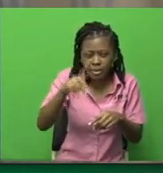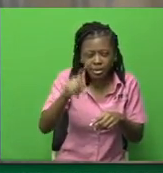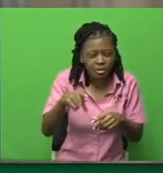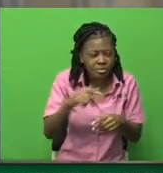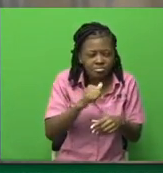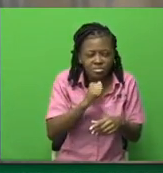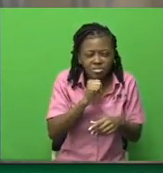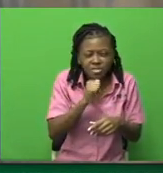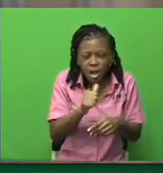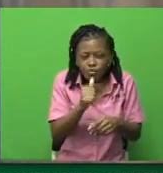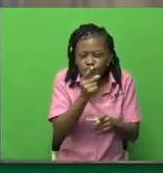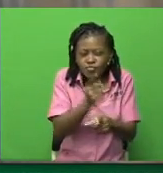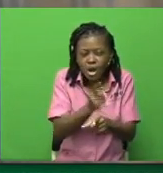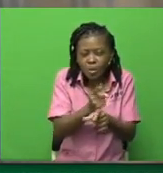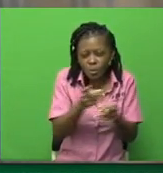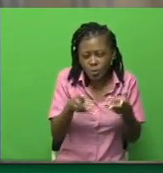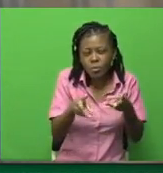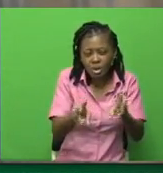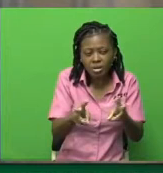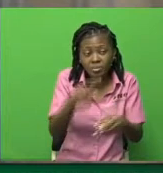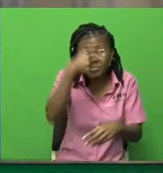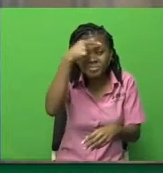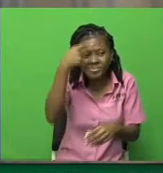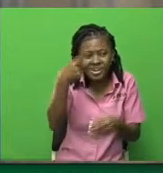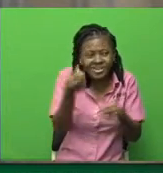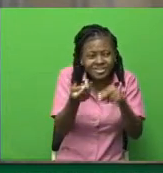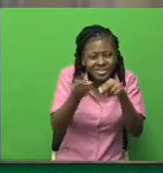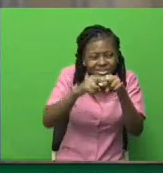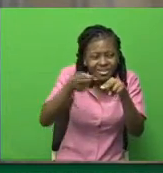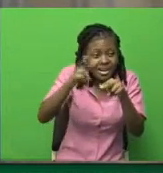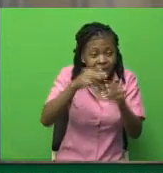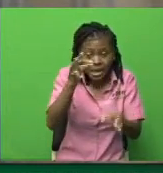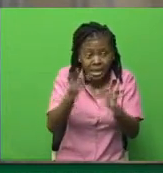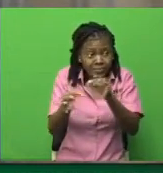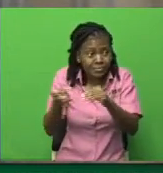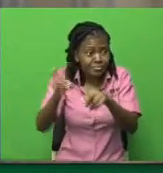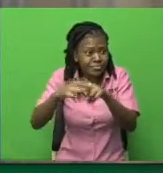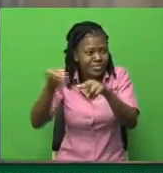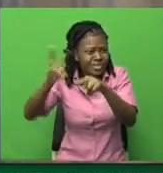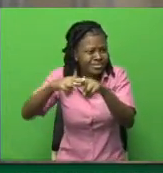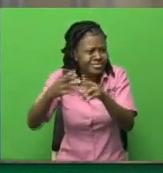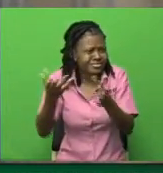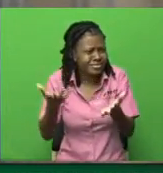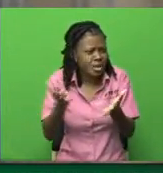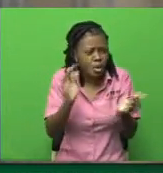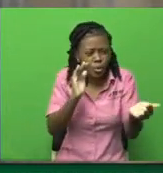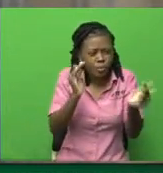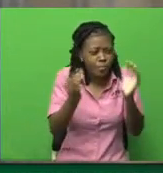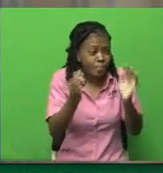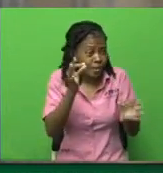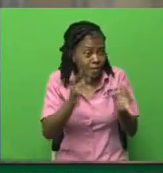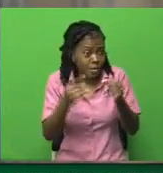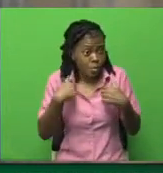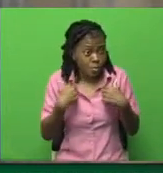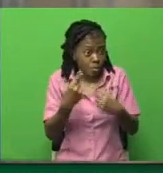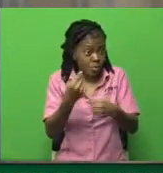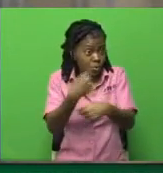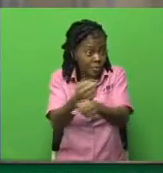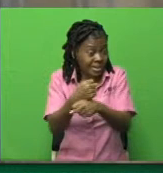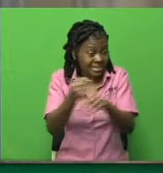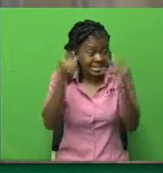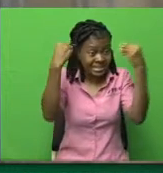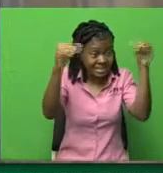value can increase only because prices have increased as opposed to increased production of goods and services